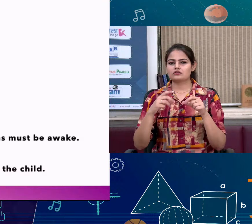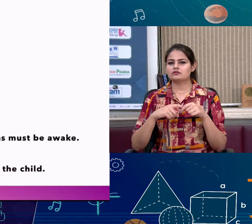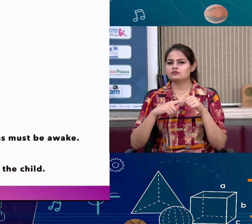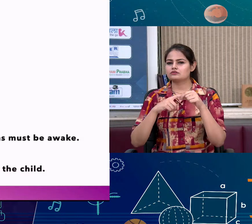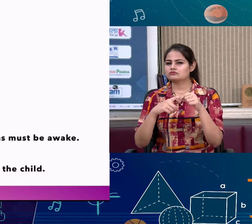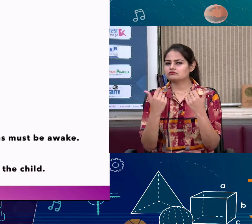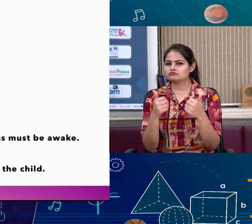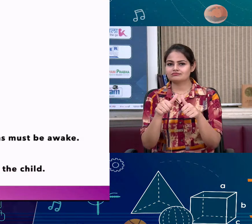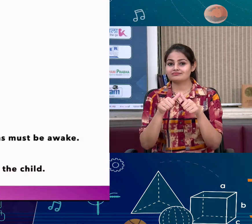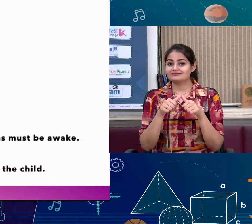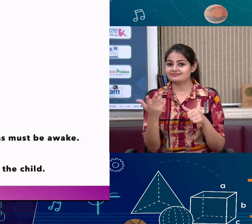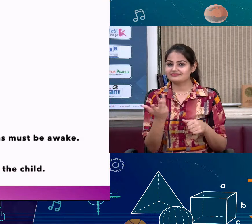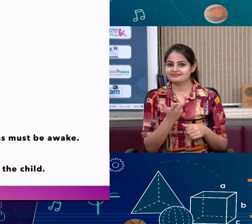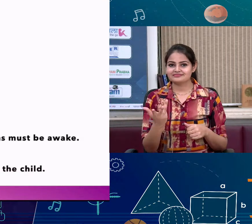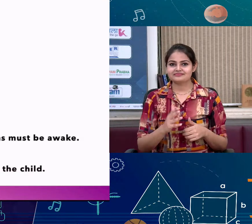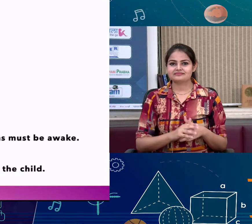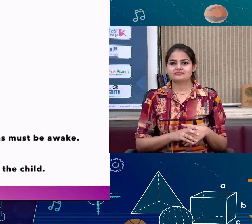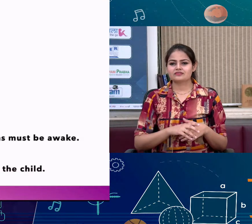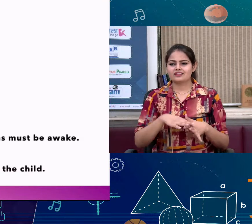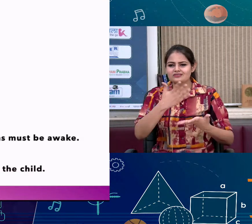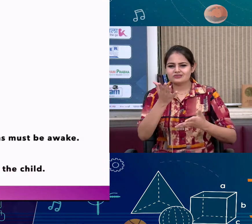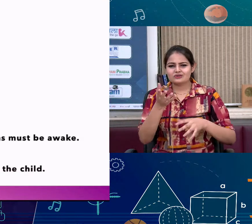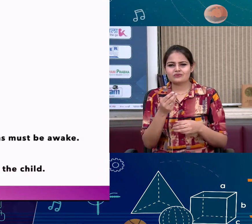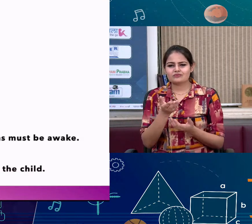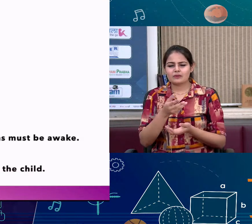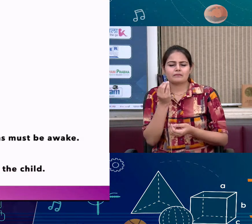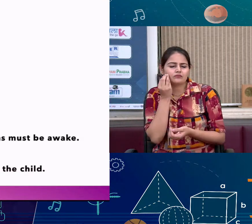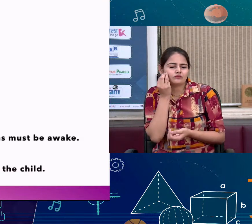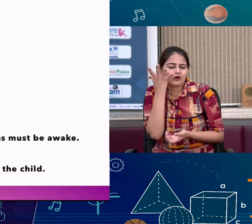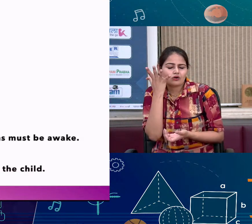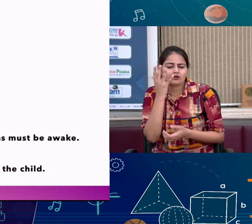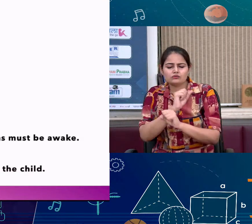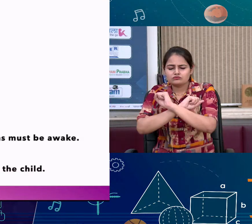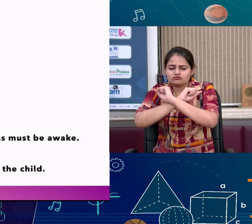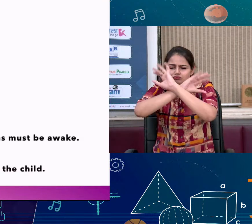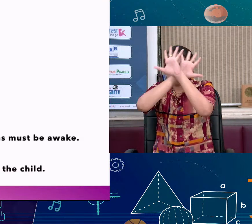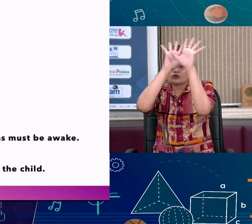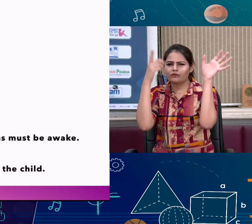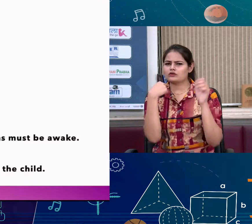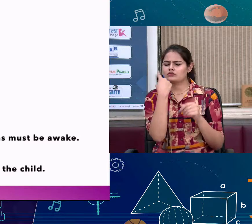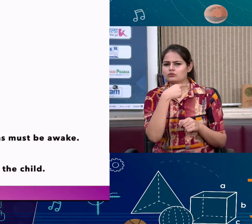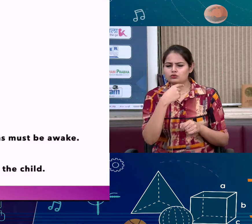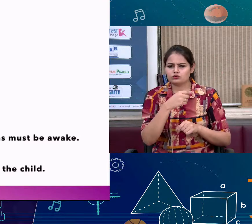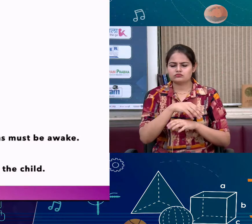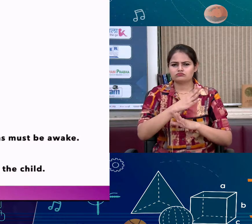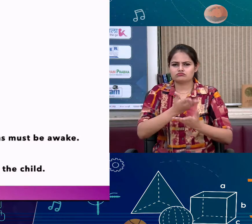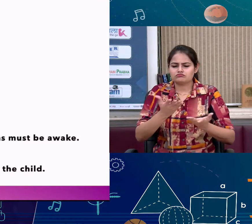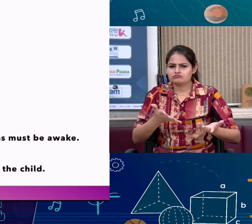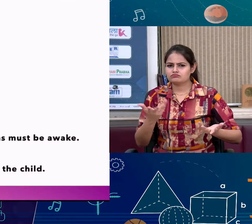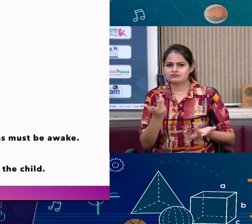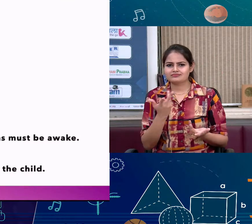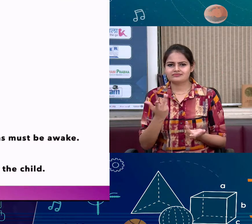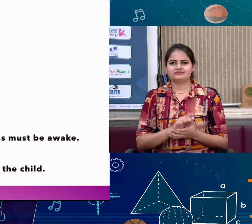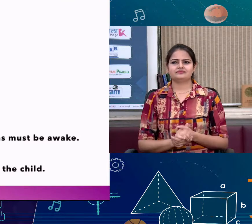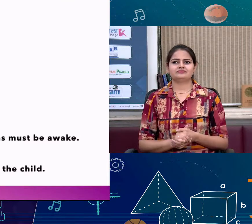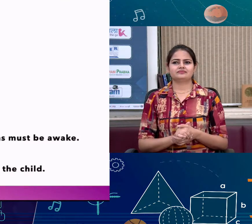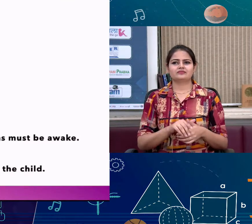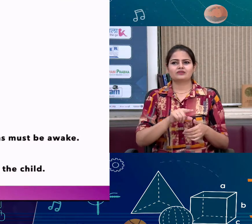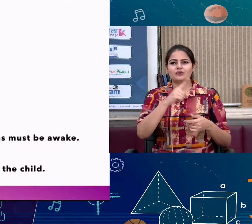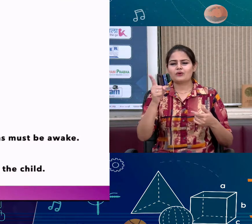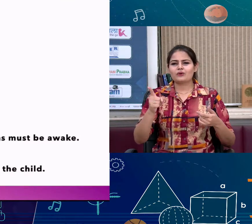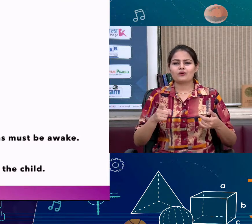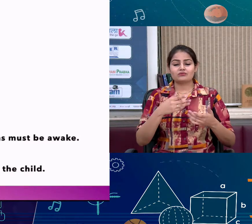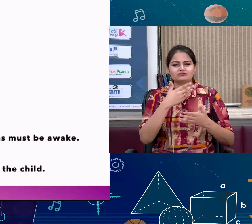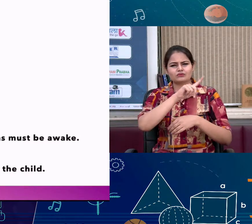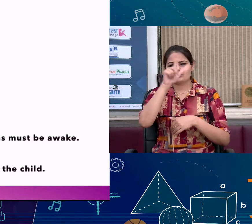Third question was which creatures wake up in the morning before the child does? So all the above mentioned creatures, which are birds,